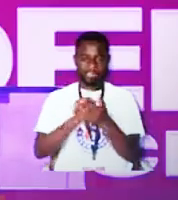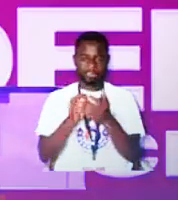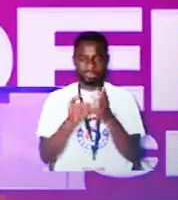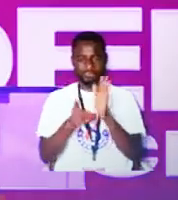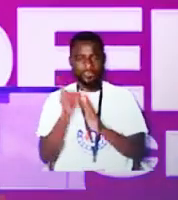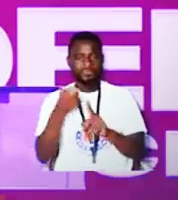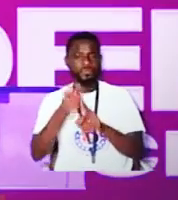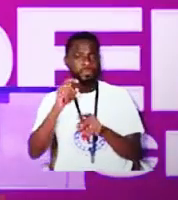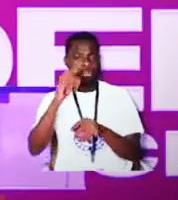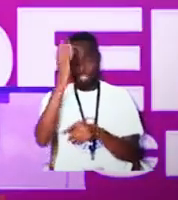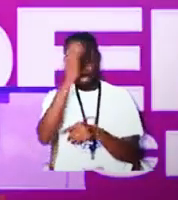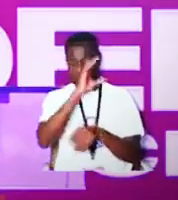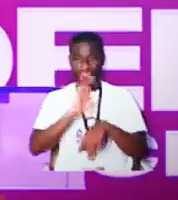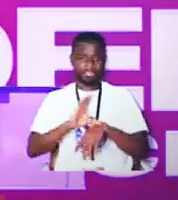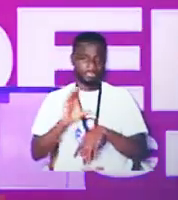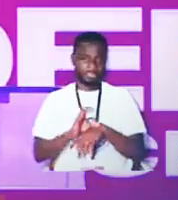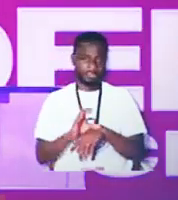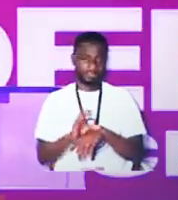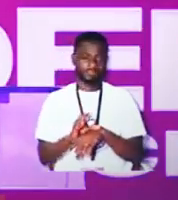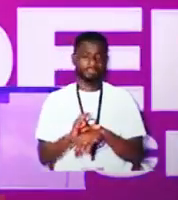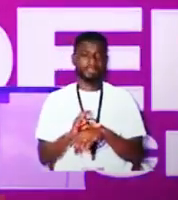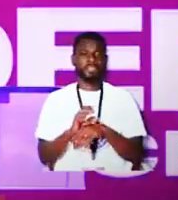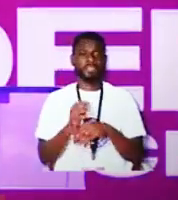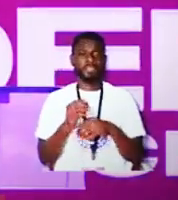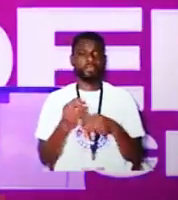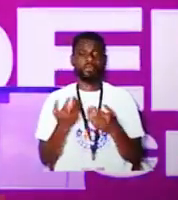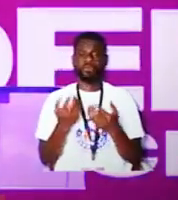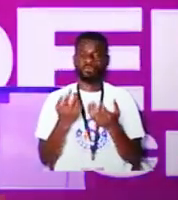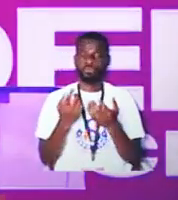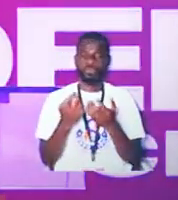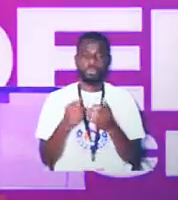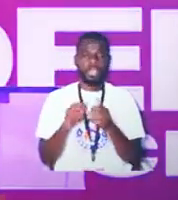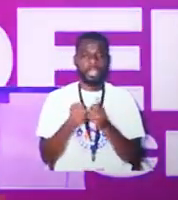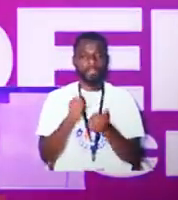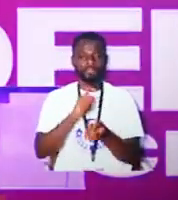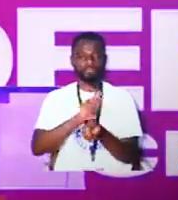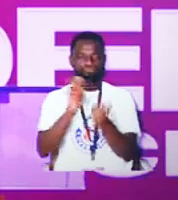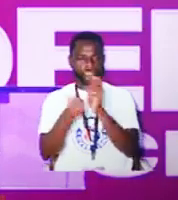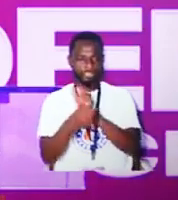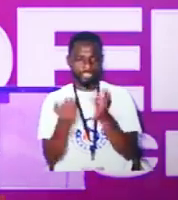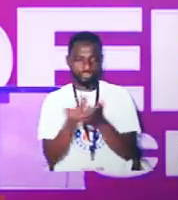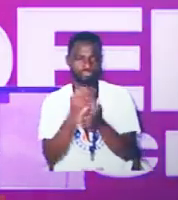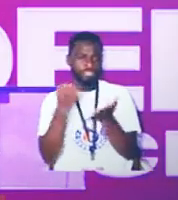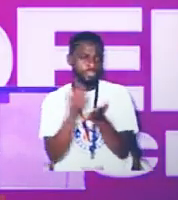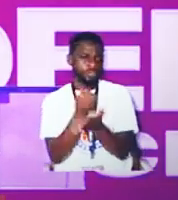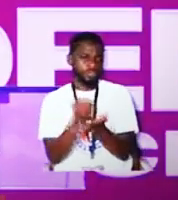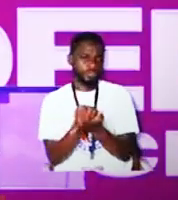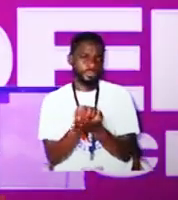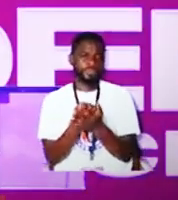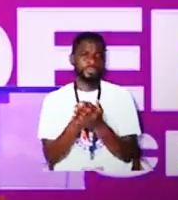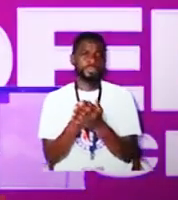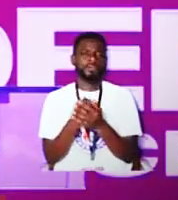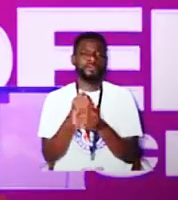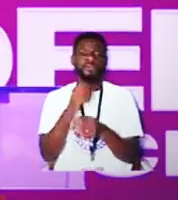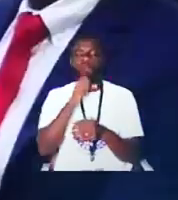played in forming the new economy of the old world. Now,